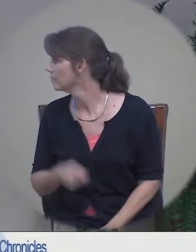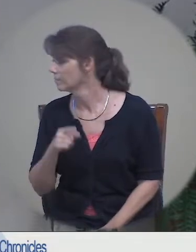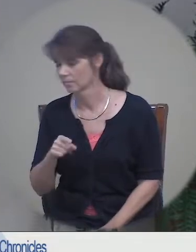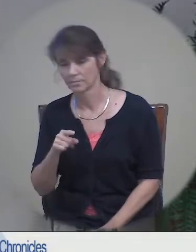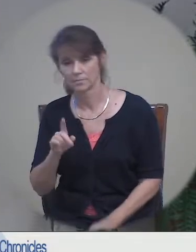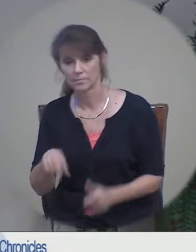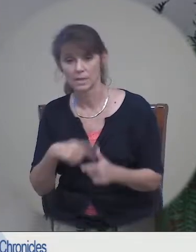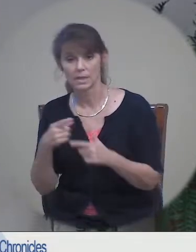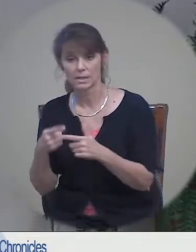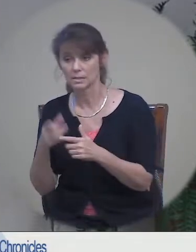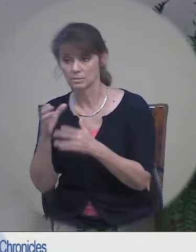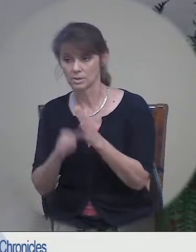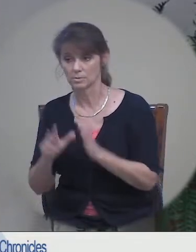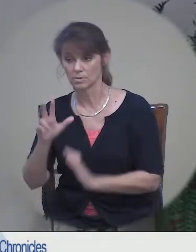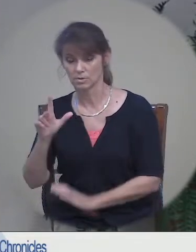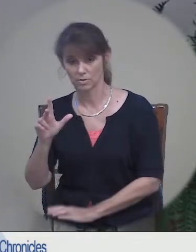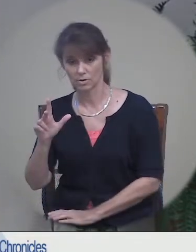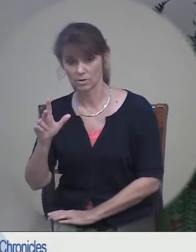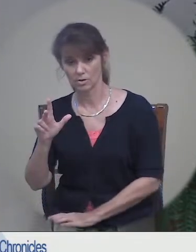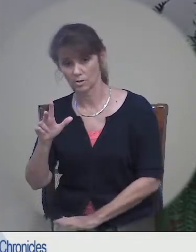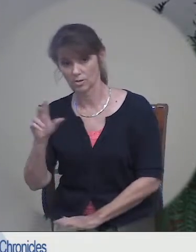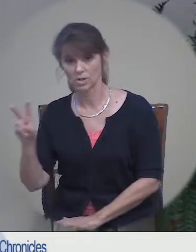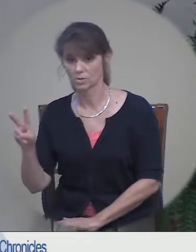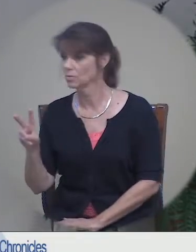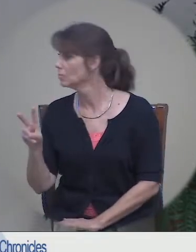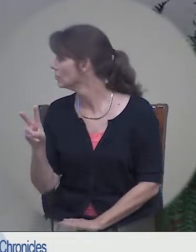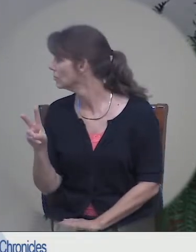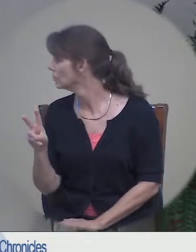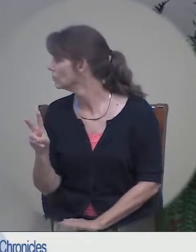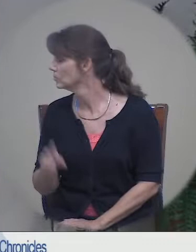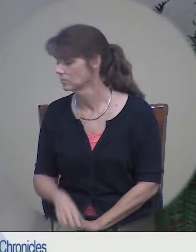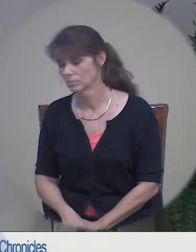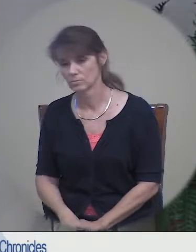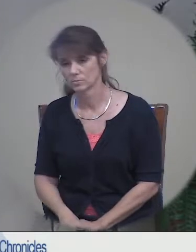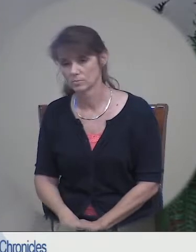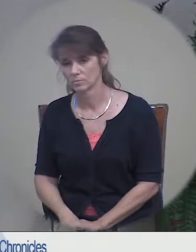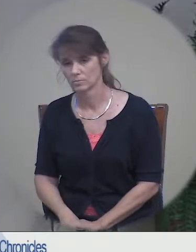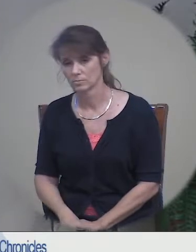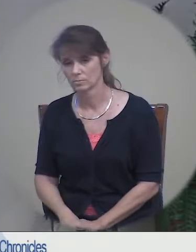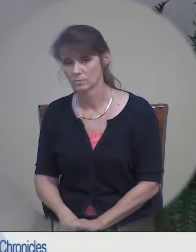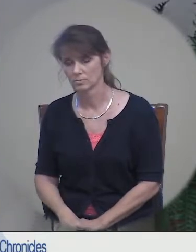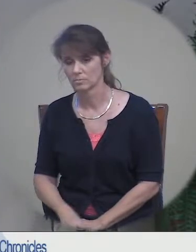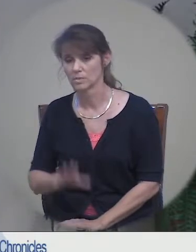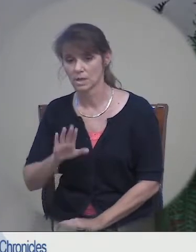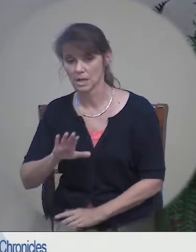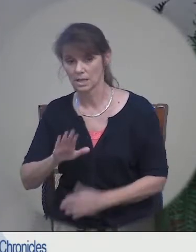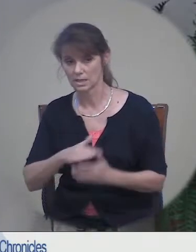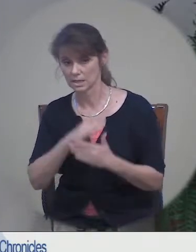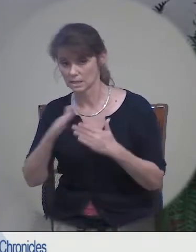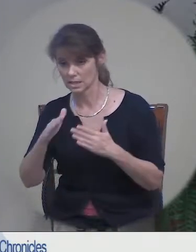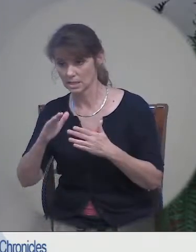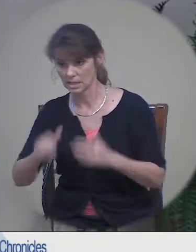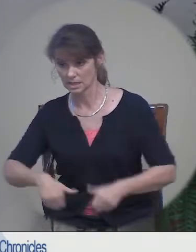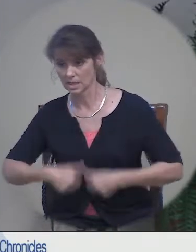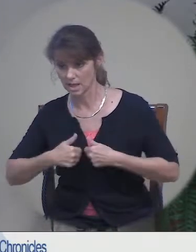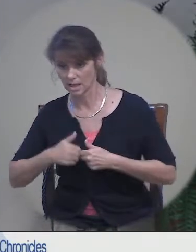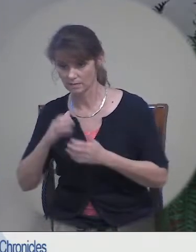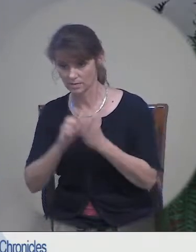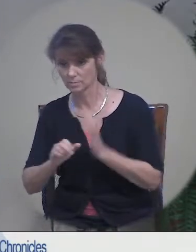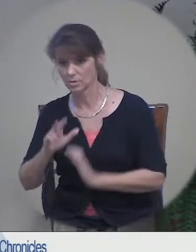with Sennacherib and how he begins to besiege Jerusalem. But then we move to the end of his life in chapter 32 and verse